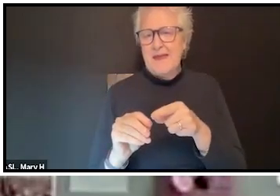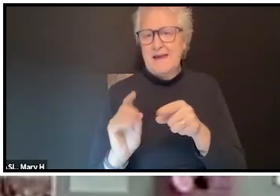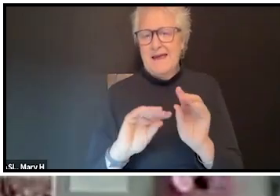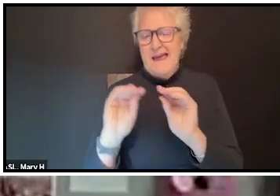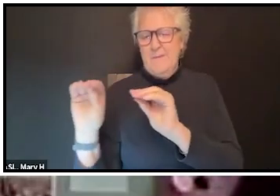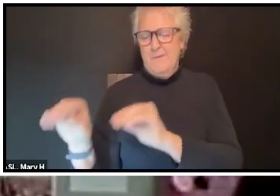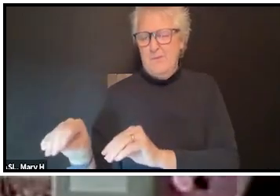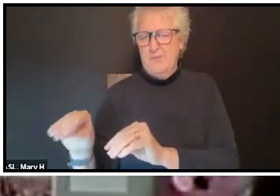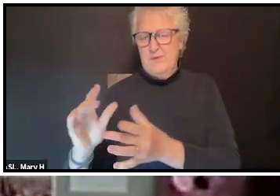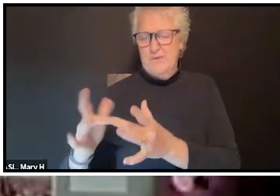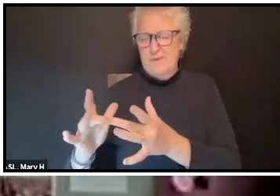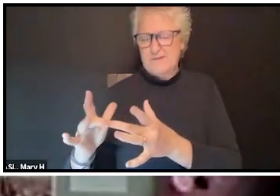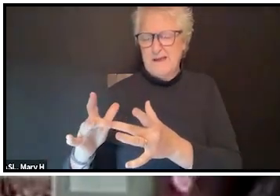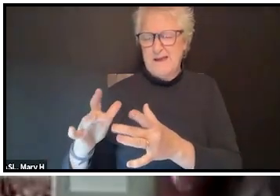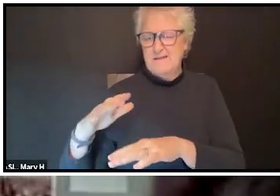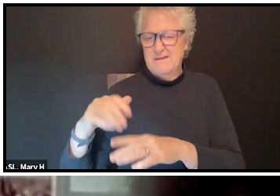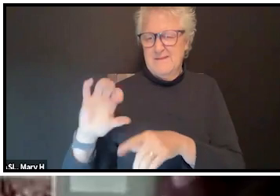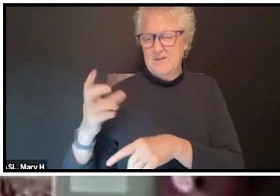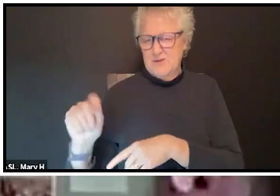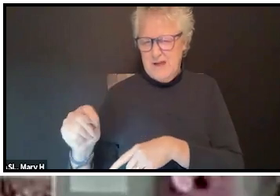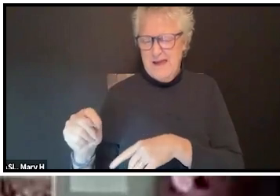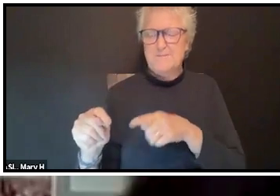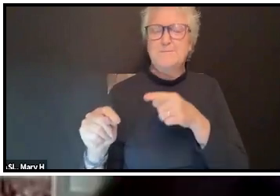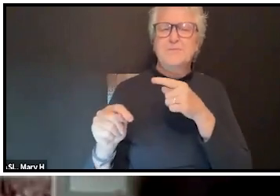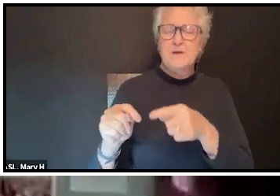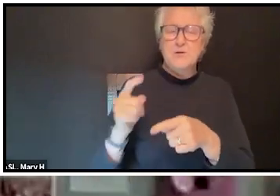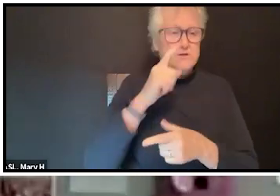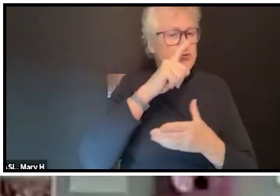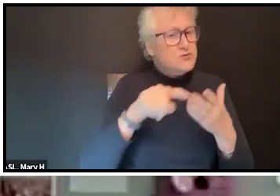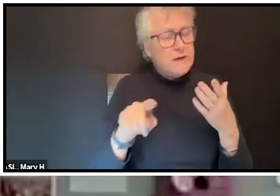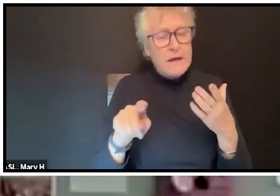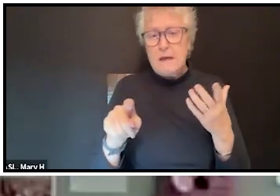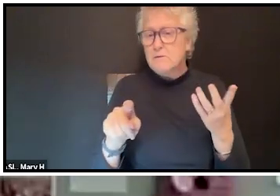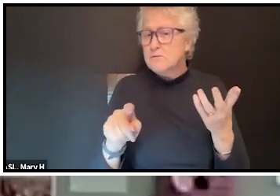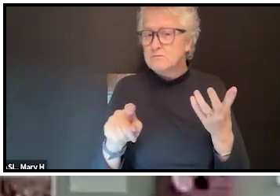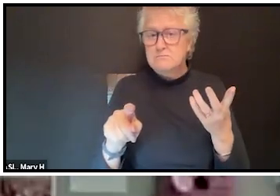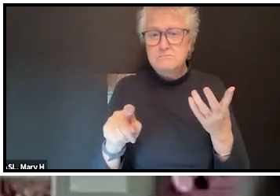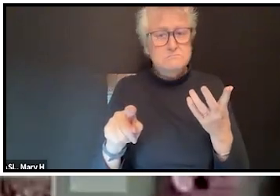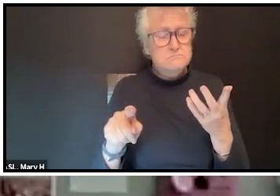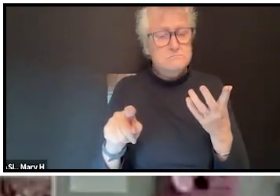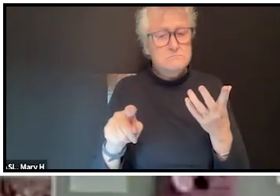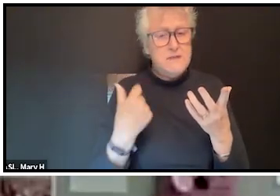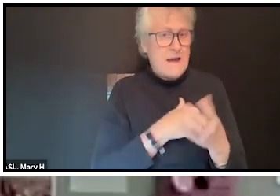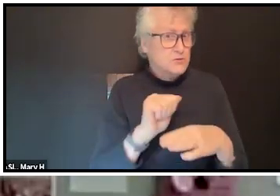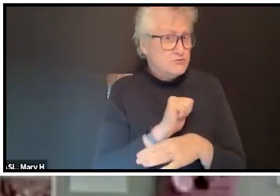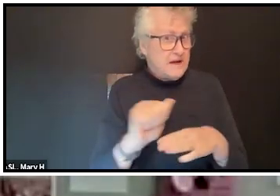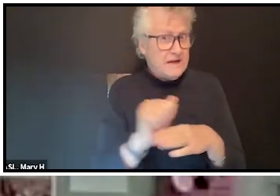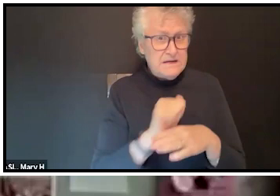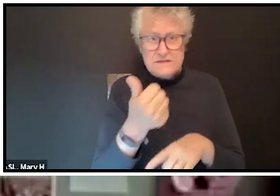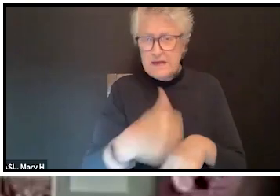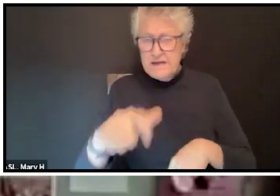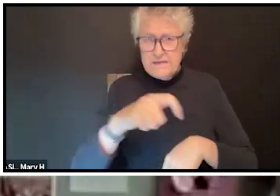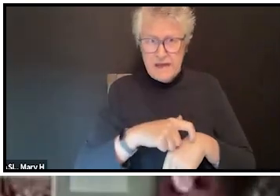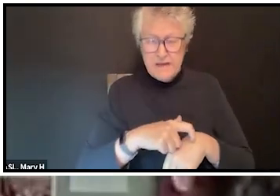on demand, so you can check out our trainings at any time. We had 6 webinars with a total